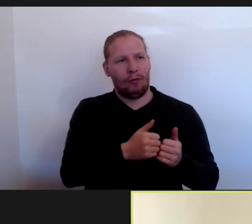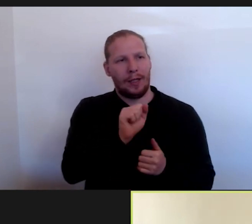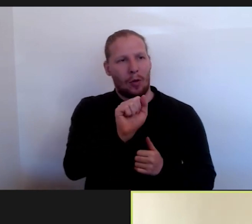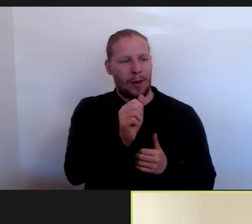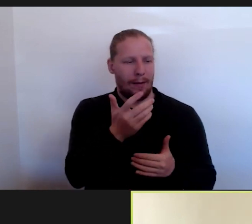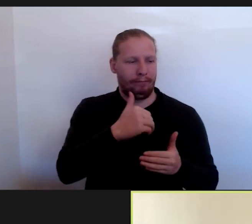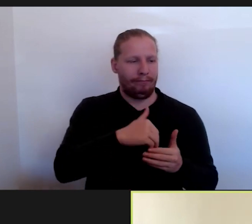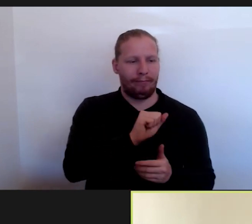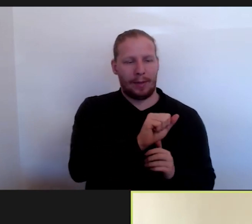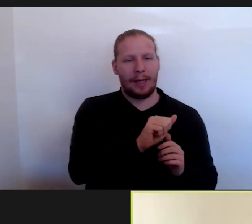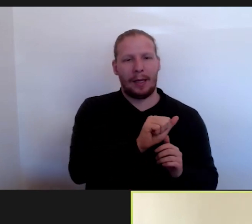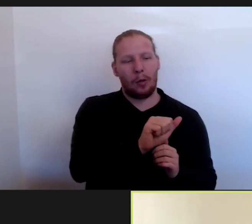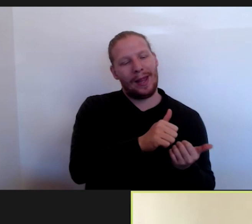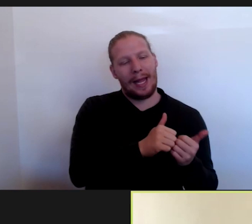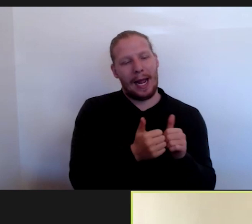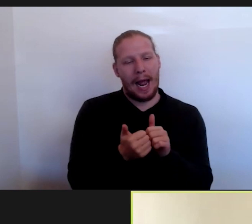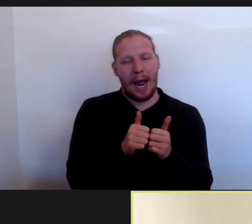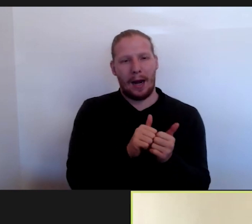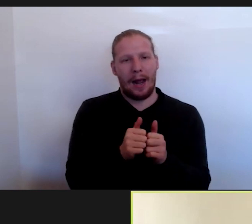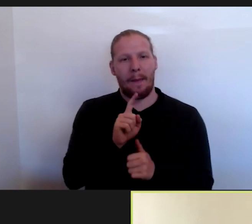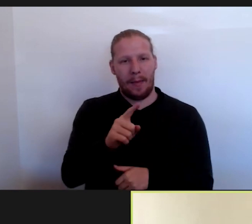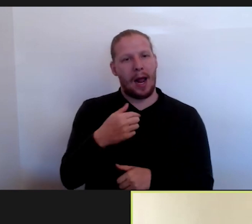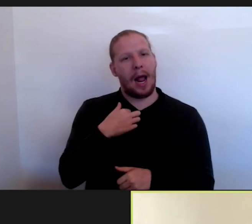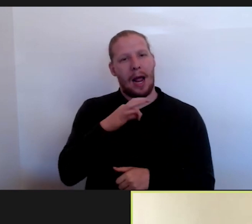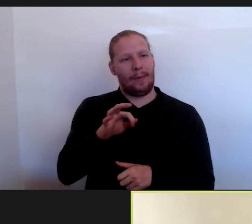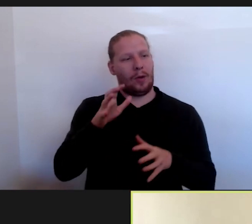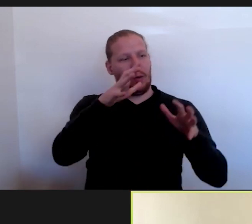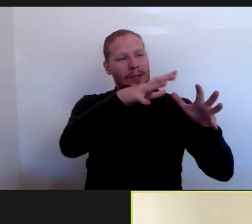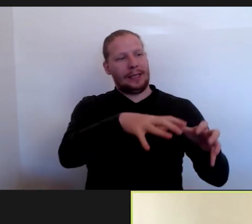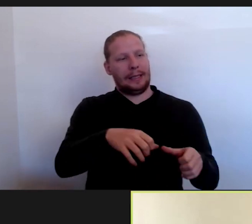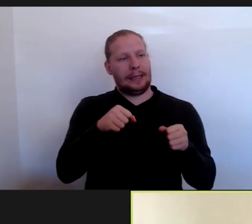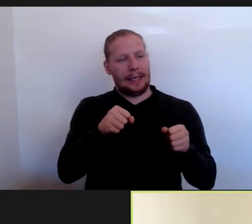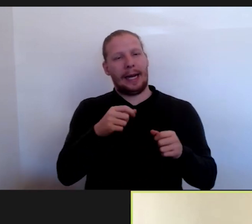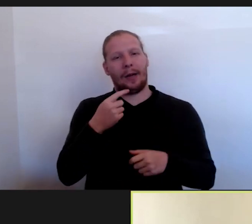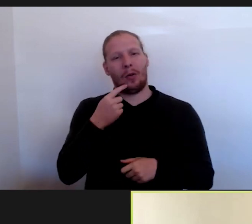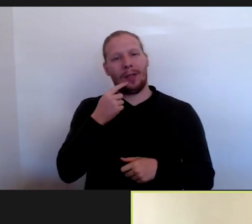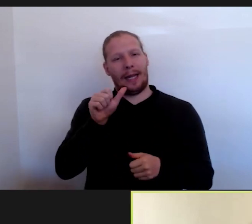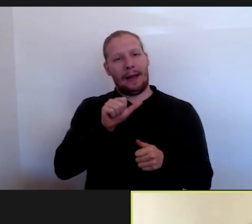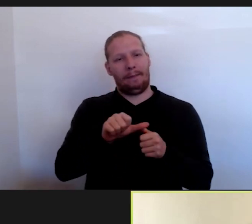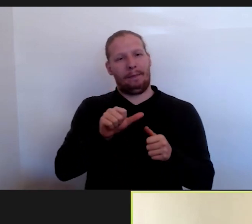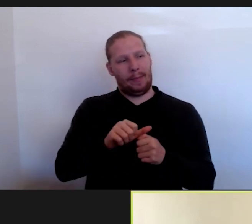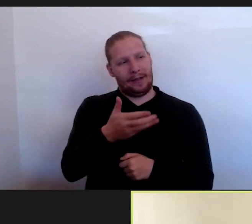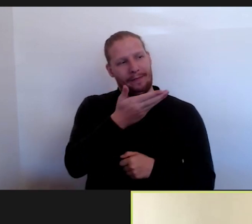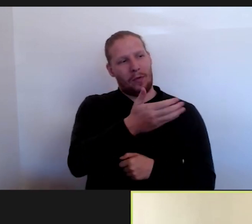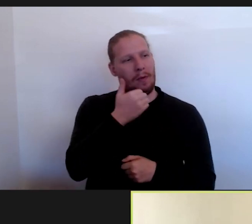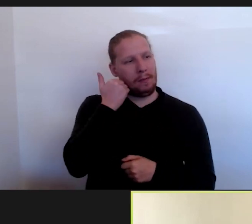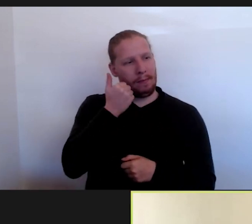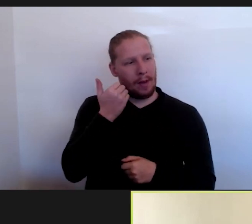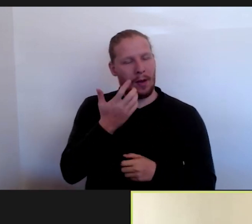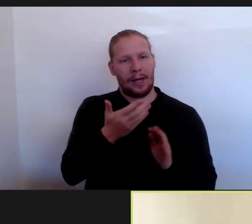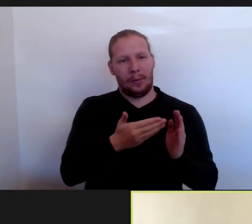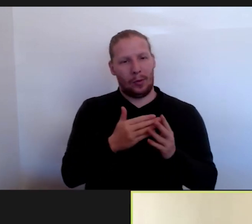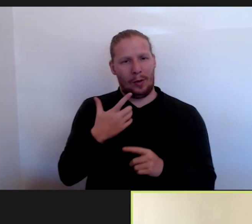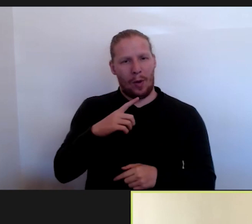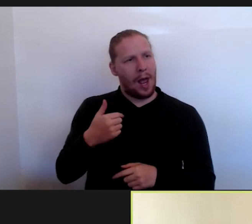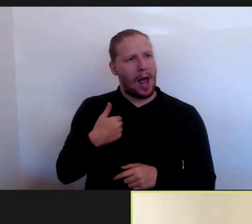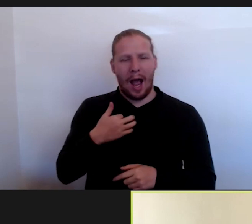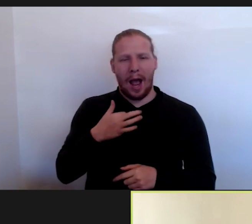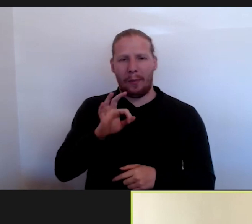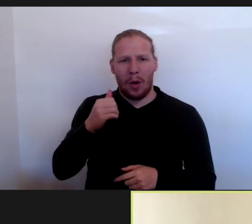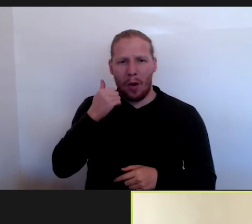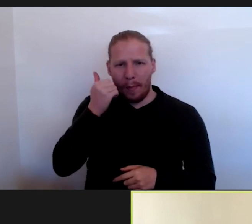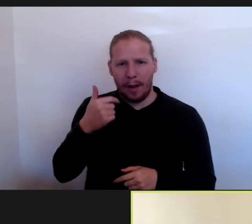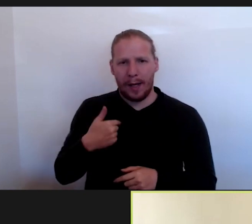somebody allies from their community. But I am not the person who can tell what is best for Maori community, because I'm not one of them. The only thing that I have